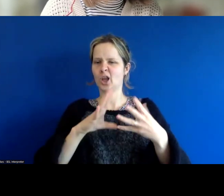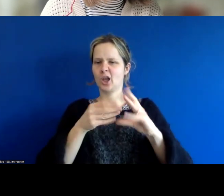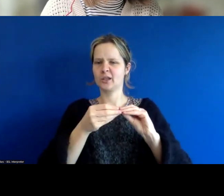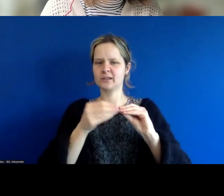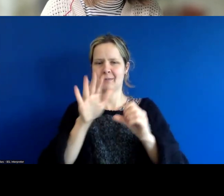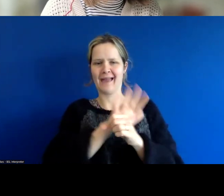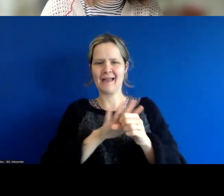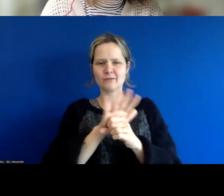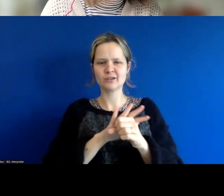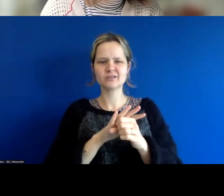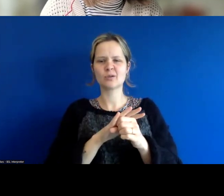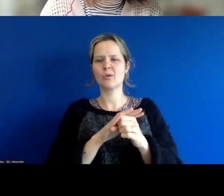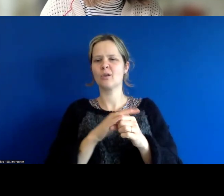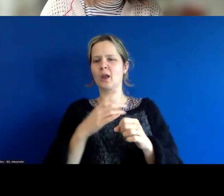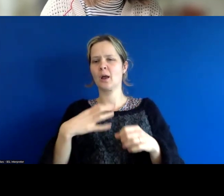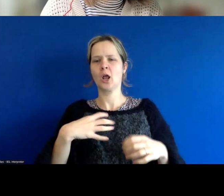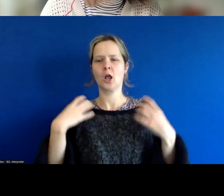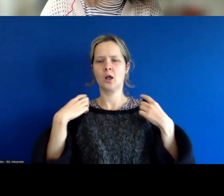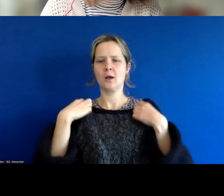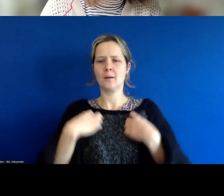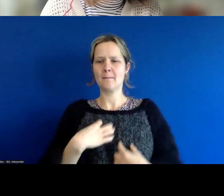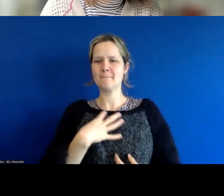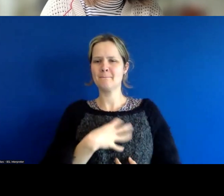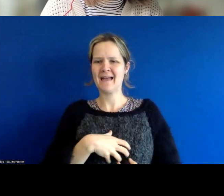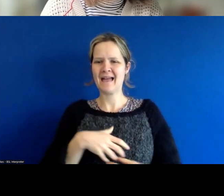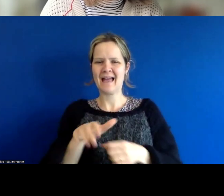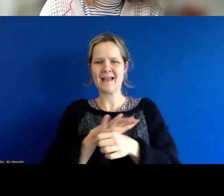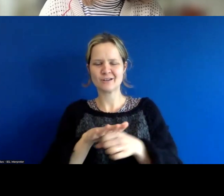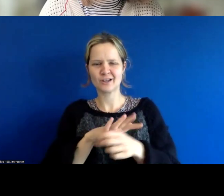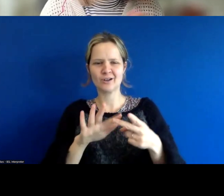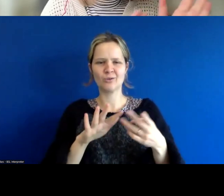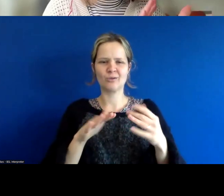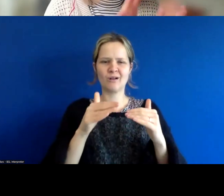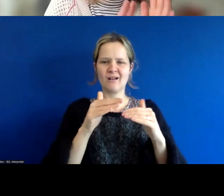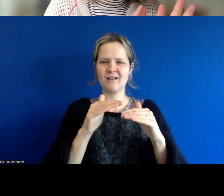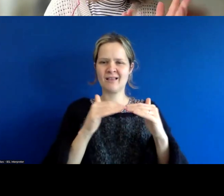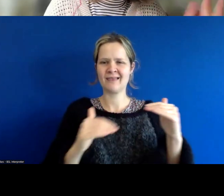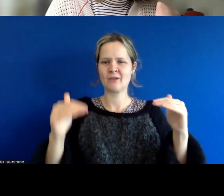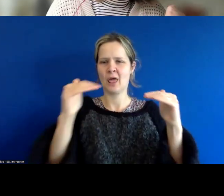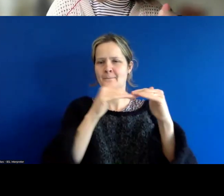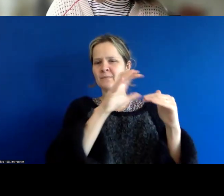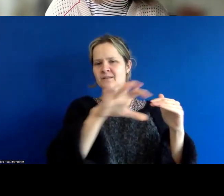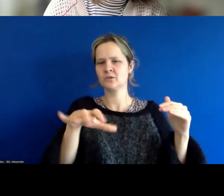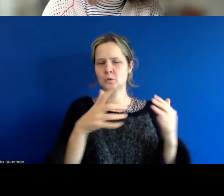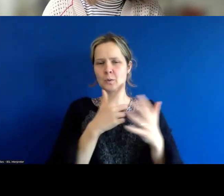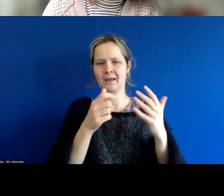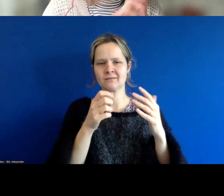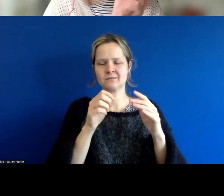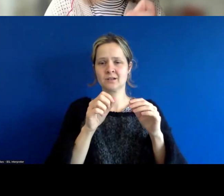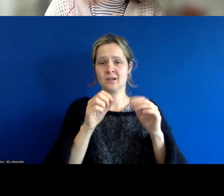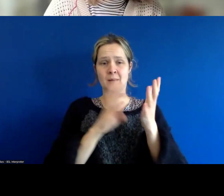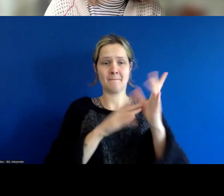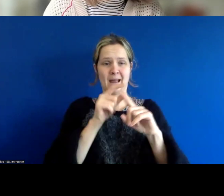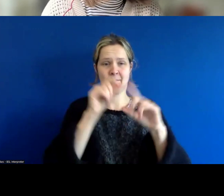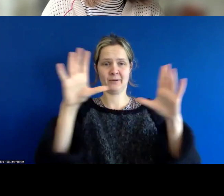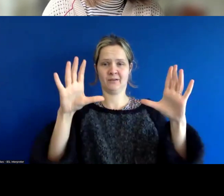mayoral combined authority areas, levelling up for culture places. So you can plot a whole map and put on lots of different areas and start